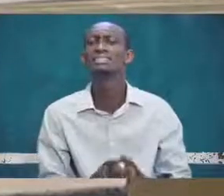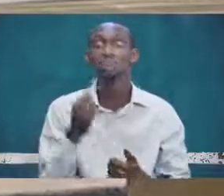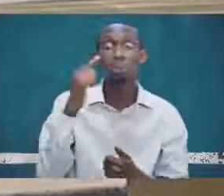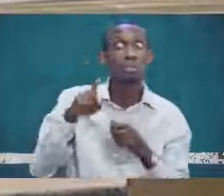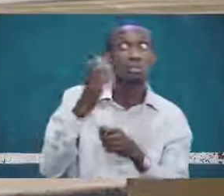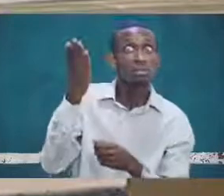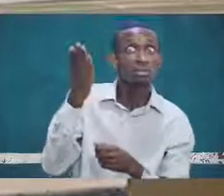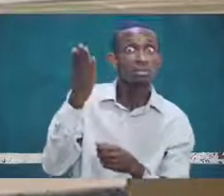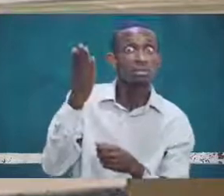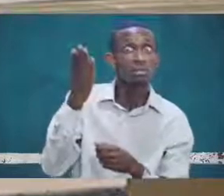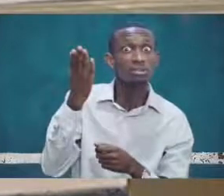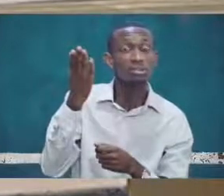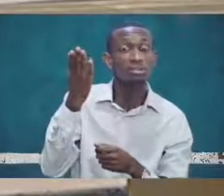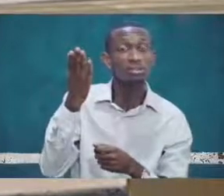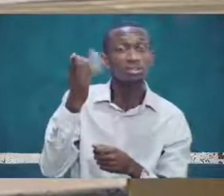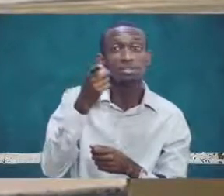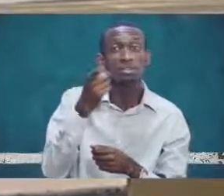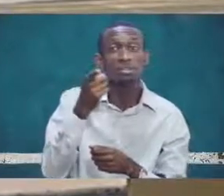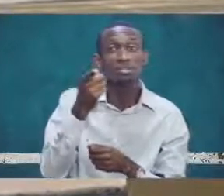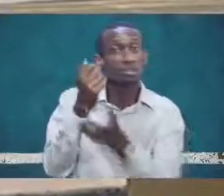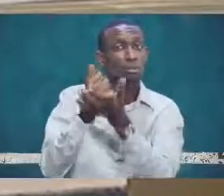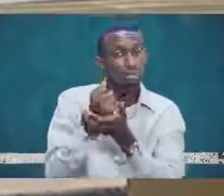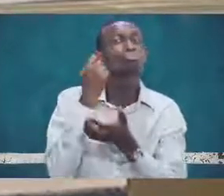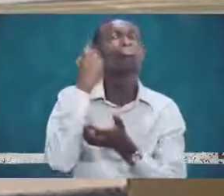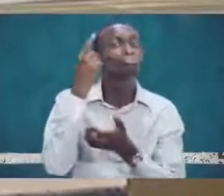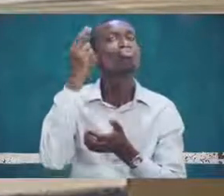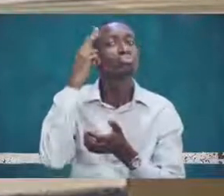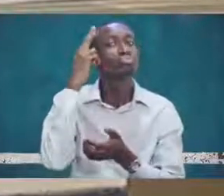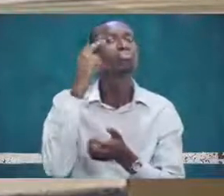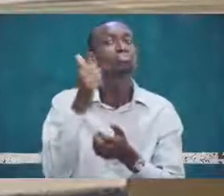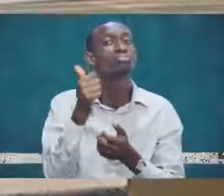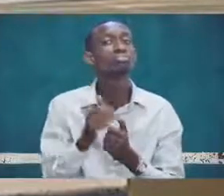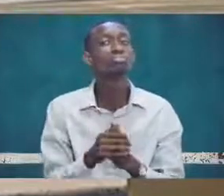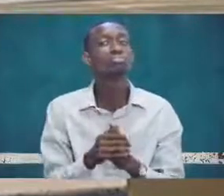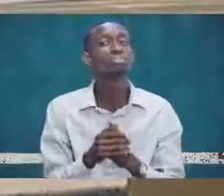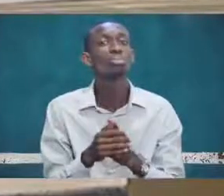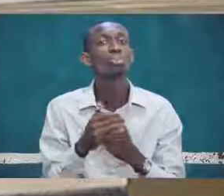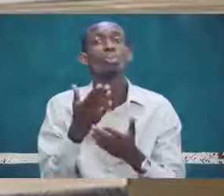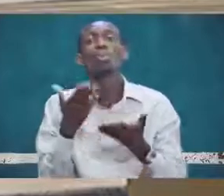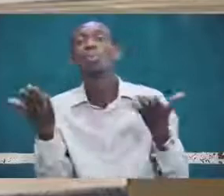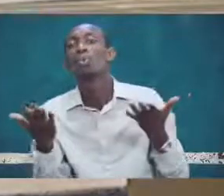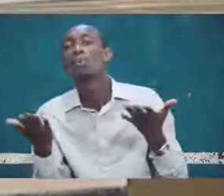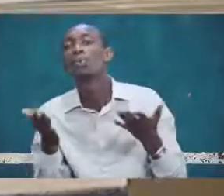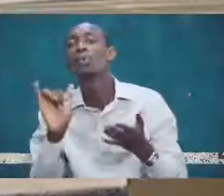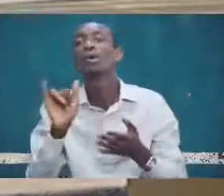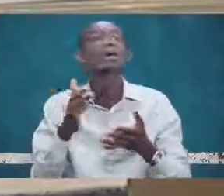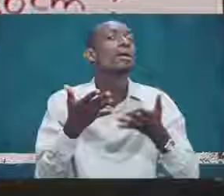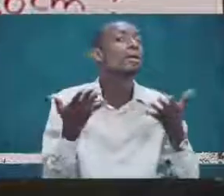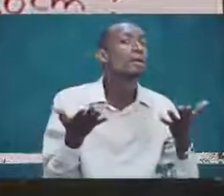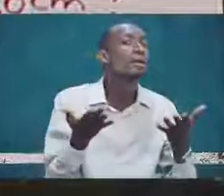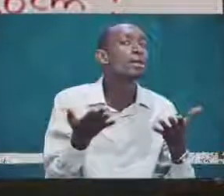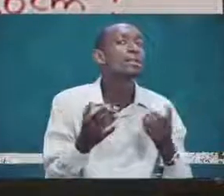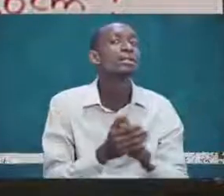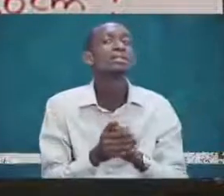this question is actually helping us to remember where is y, where is x, where is constant